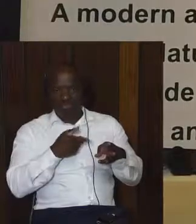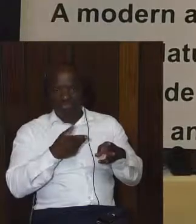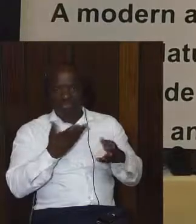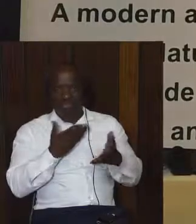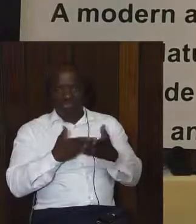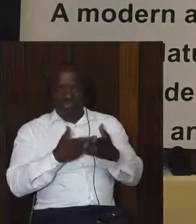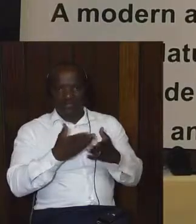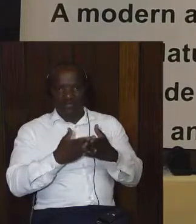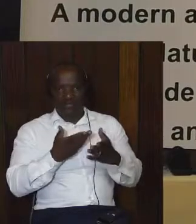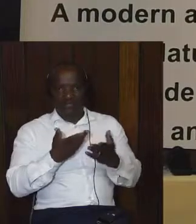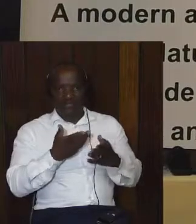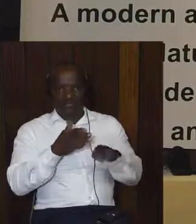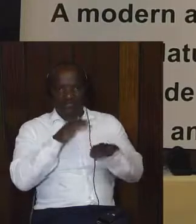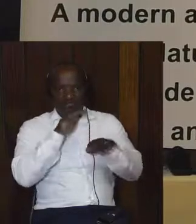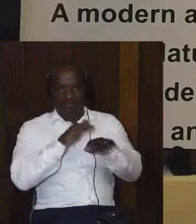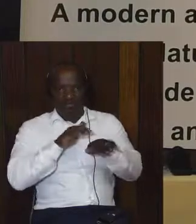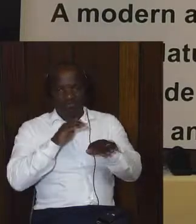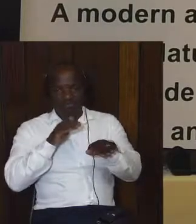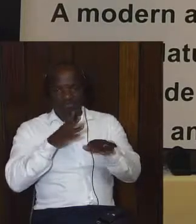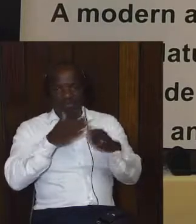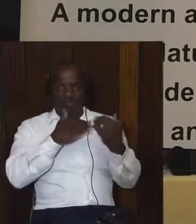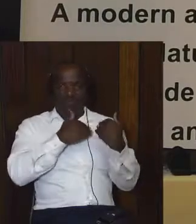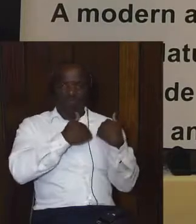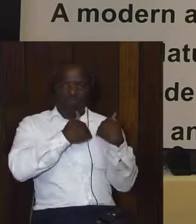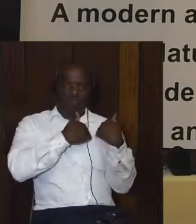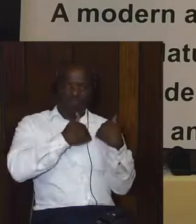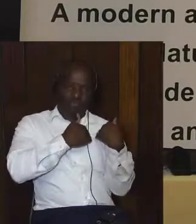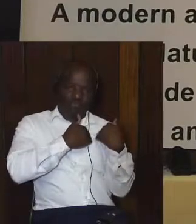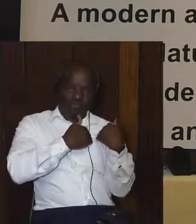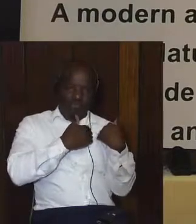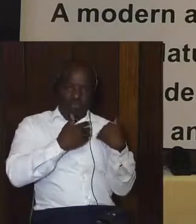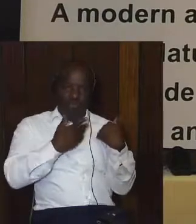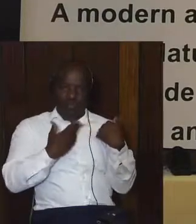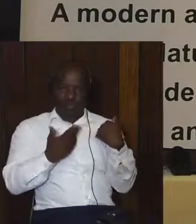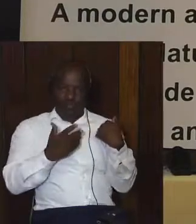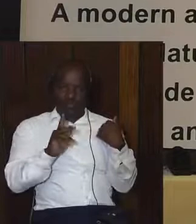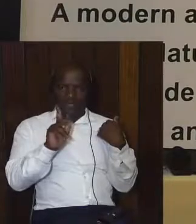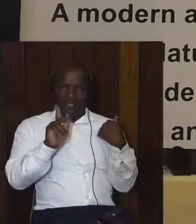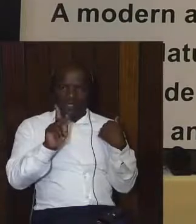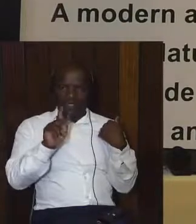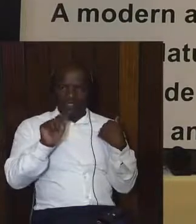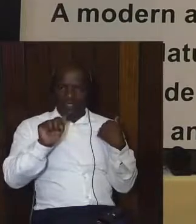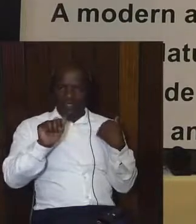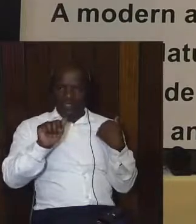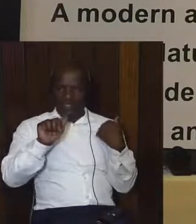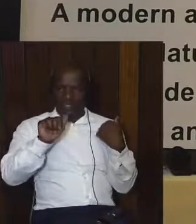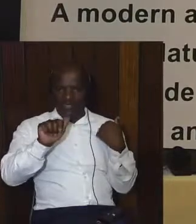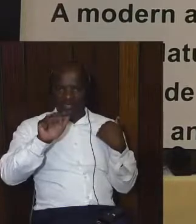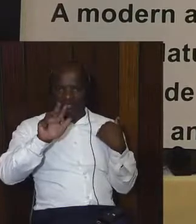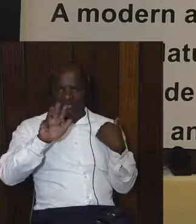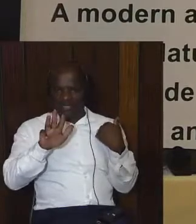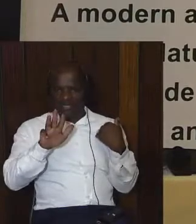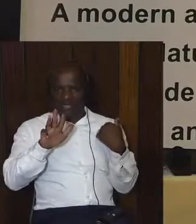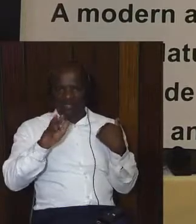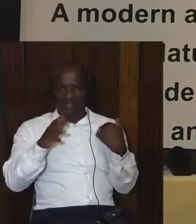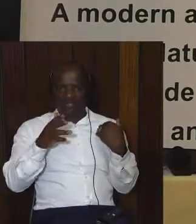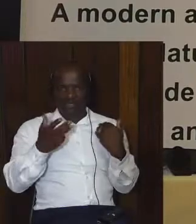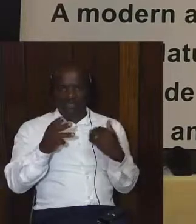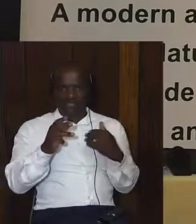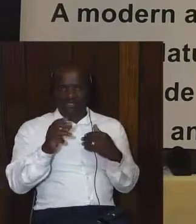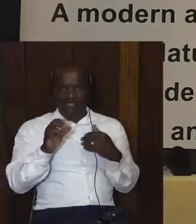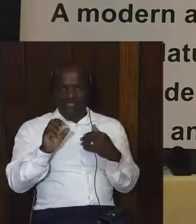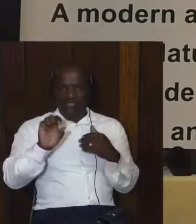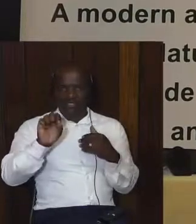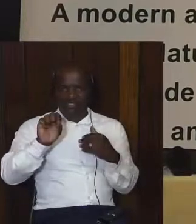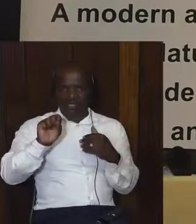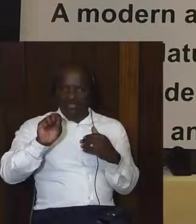reduce the load of the people who are using the K69. Is Solomon Makatlango K69?